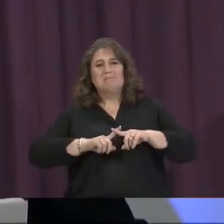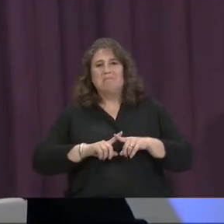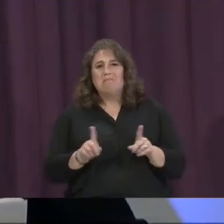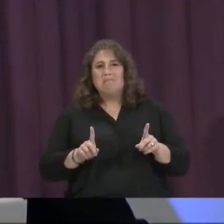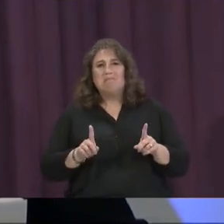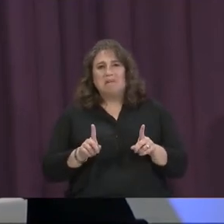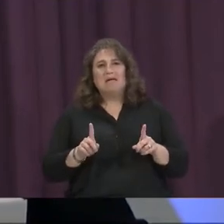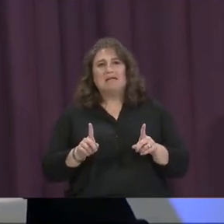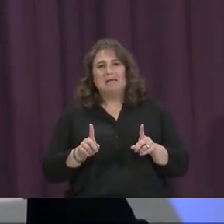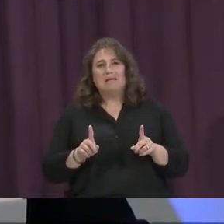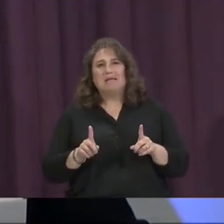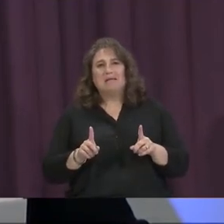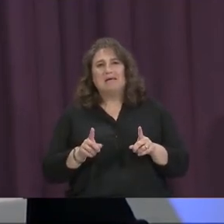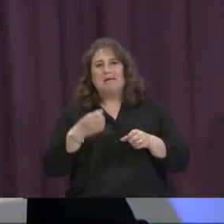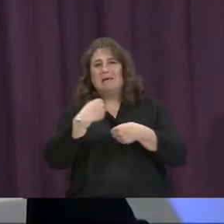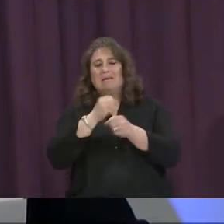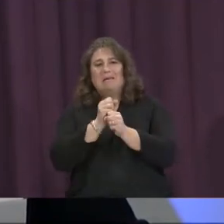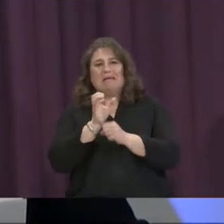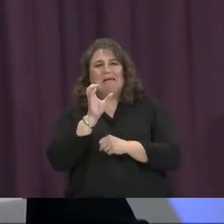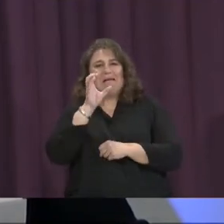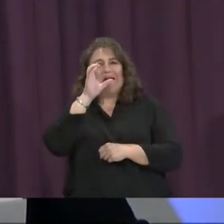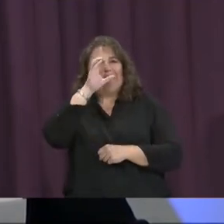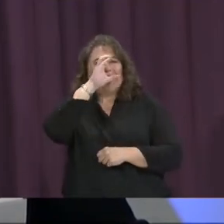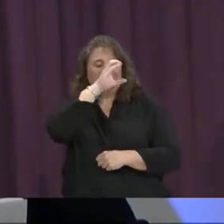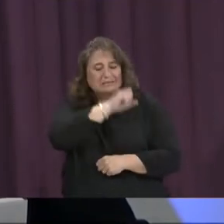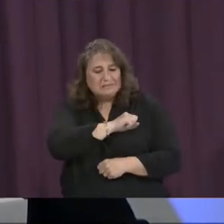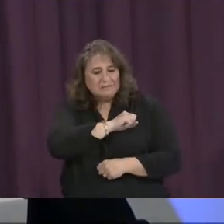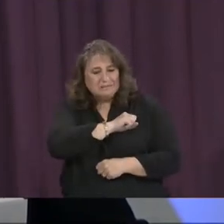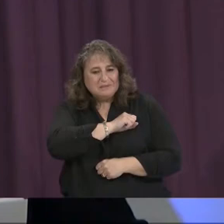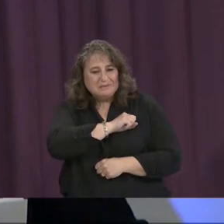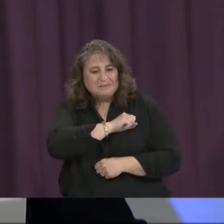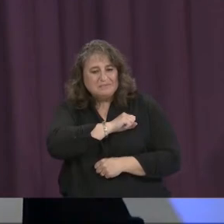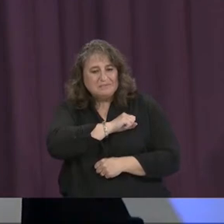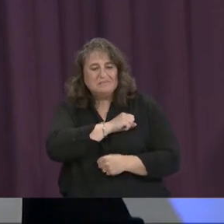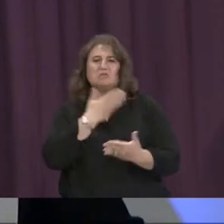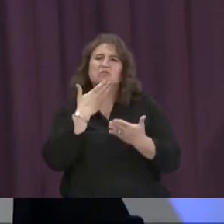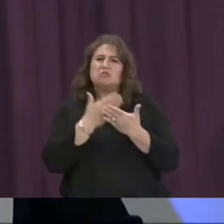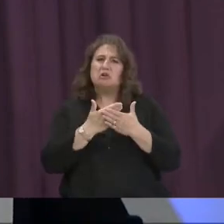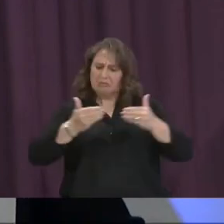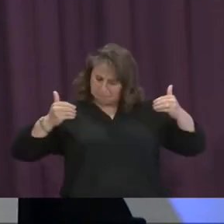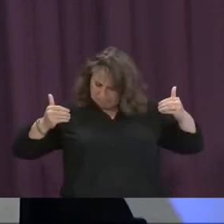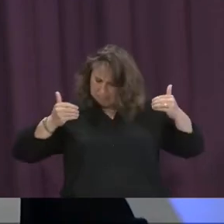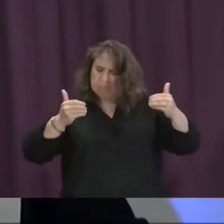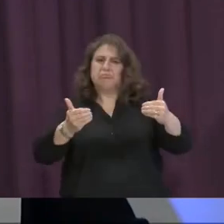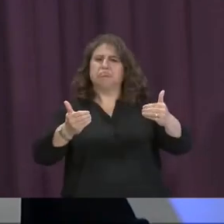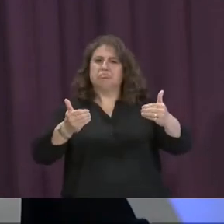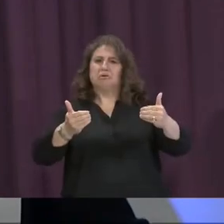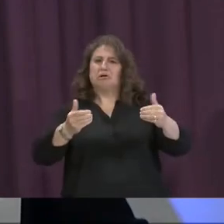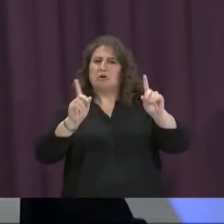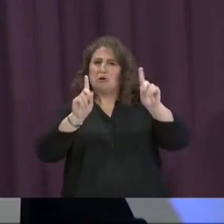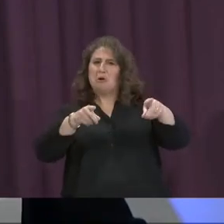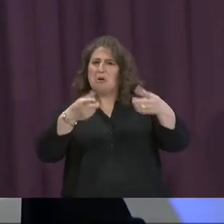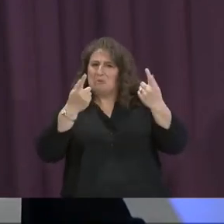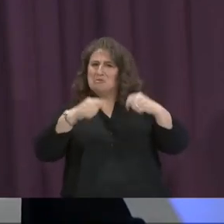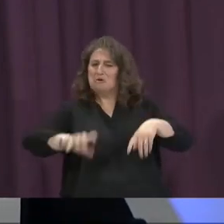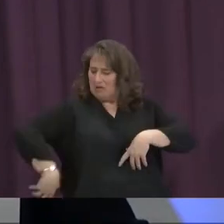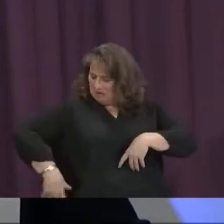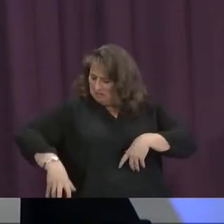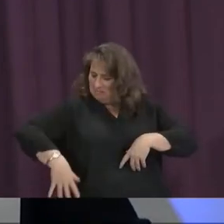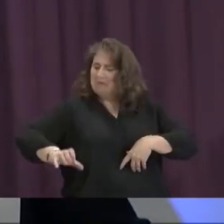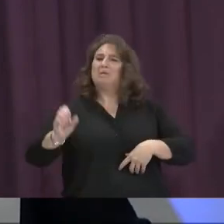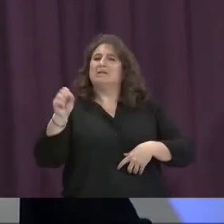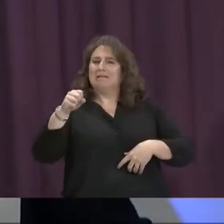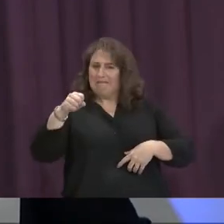I think maybe, maybe an assumption is that, is that, you know, good, get out there and go. Yeah. Get out there and go. Get out there and go.